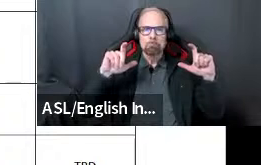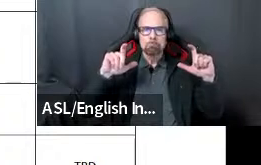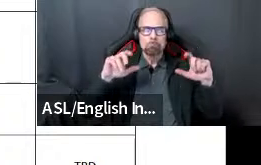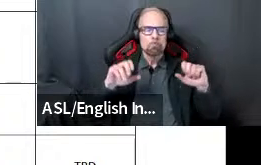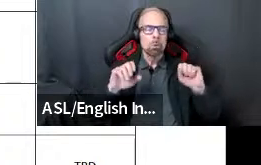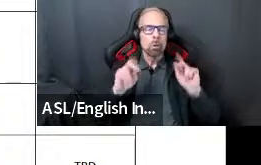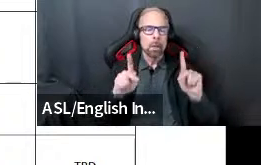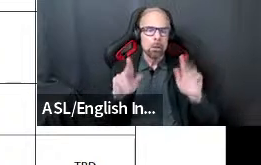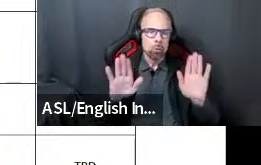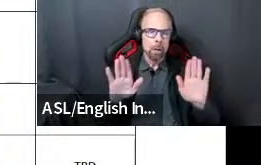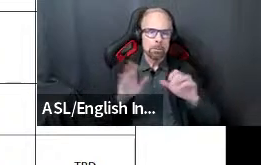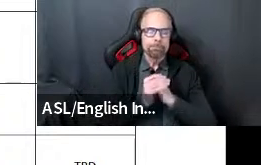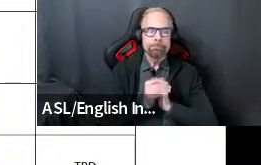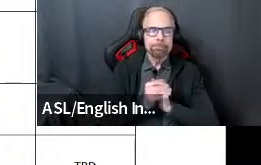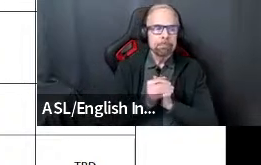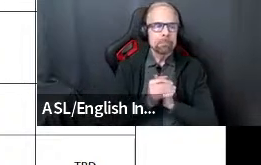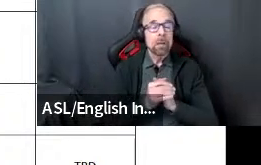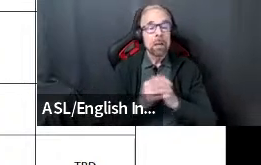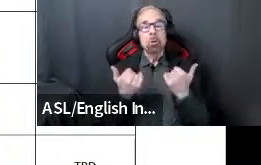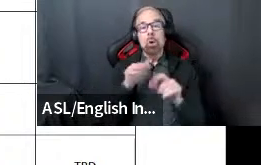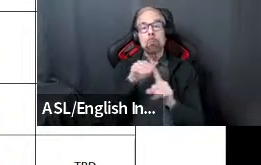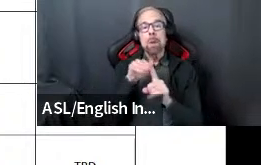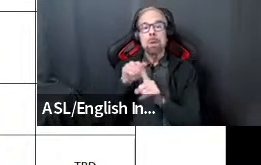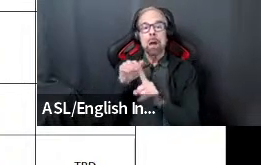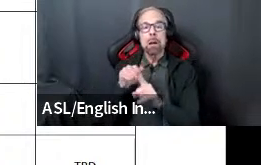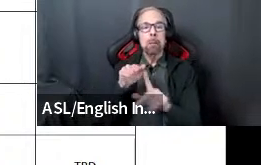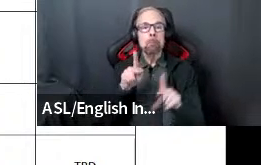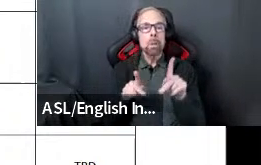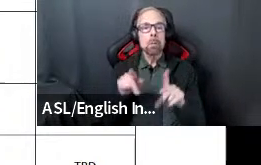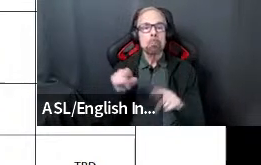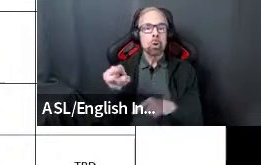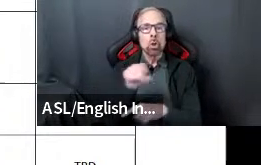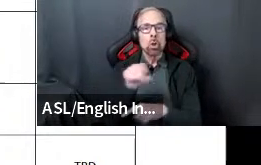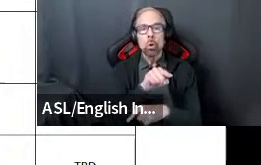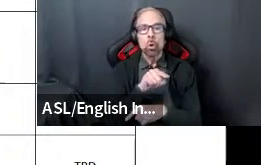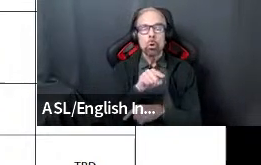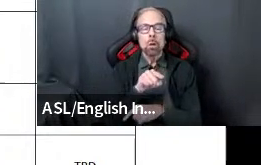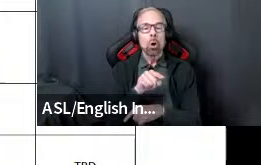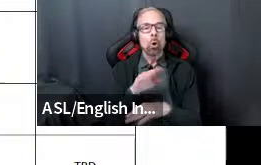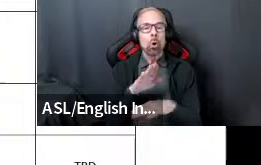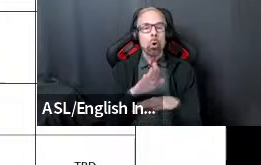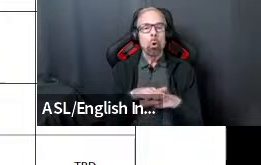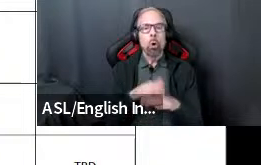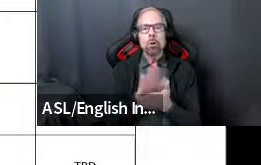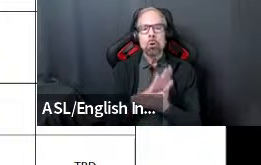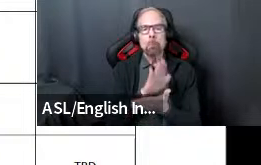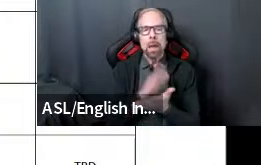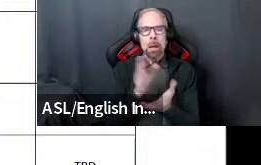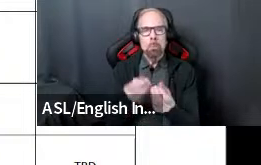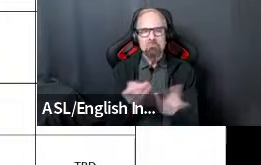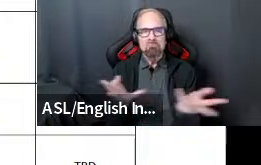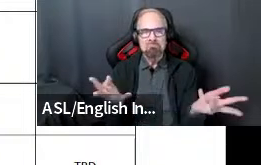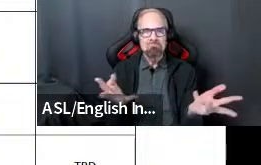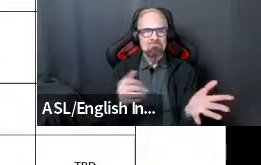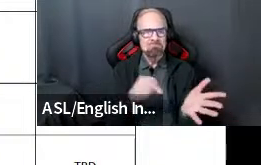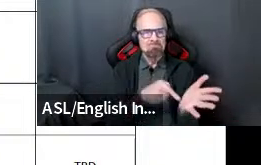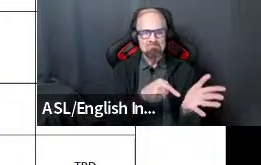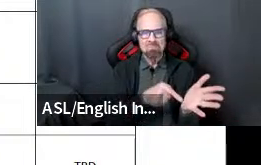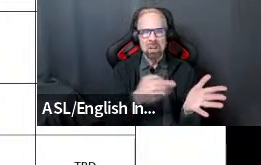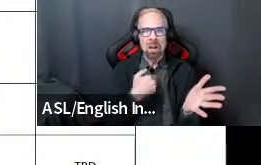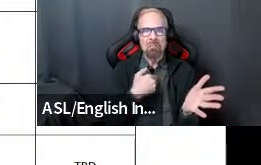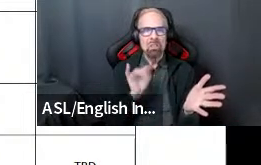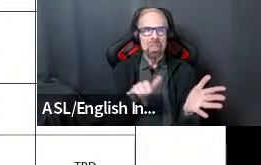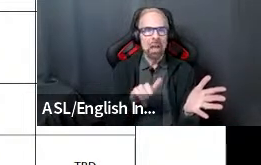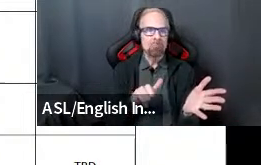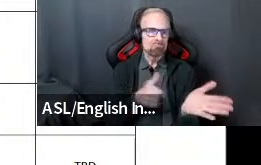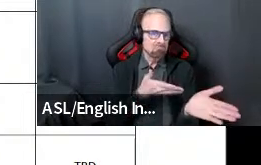Great. All right, and just a reminder that folks, you've got it on your handout as well. So if you have that